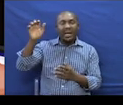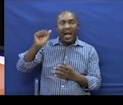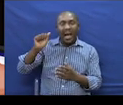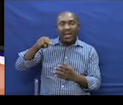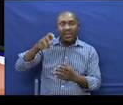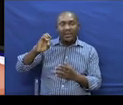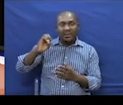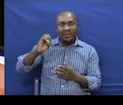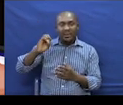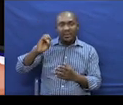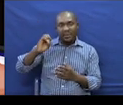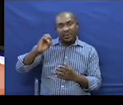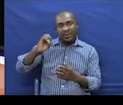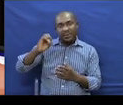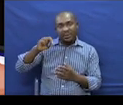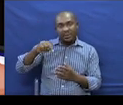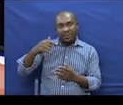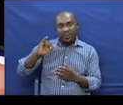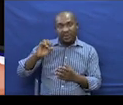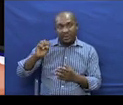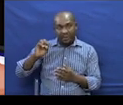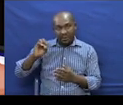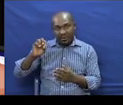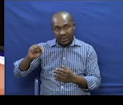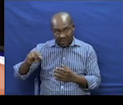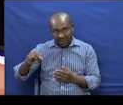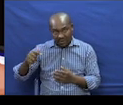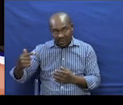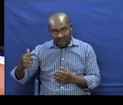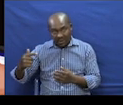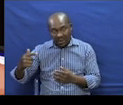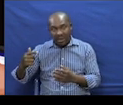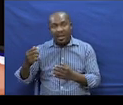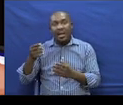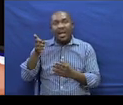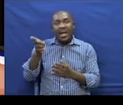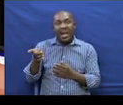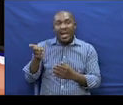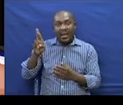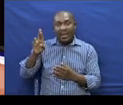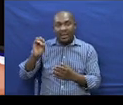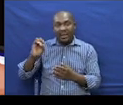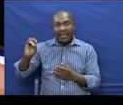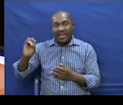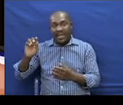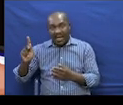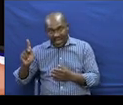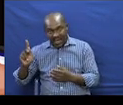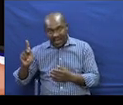Athens. It is due to this reason that sometimes democracy is referred to as Athenian